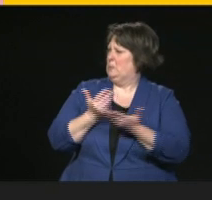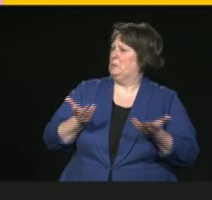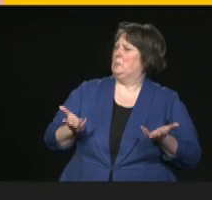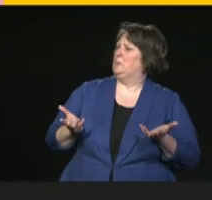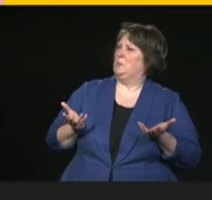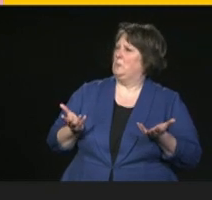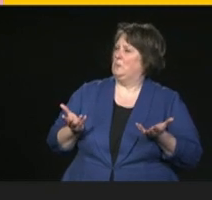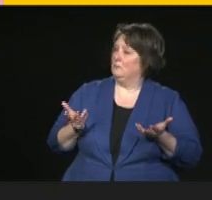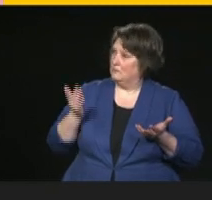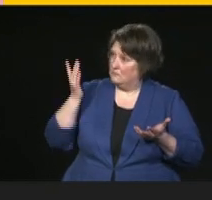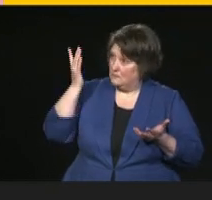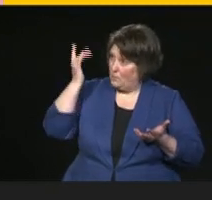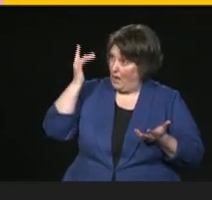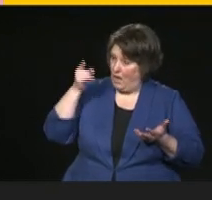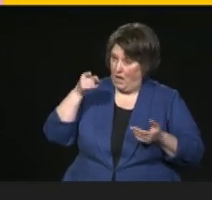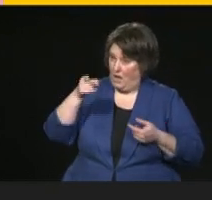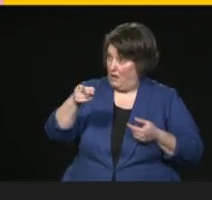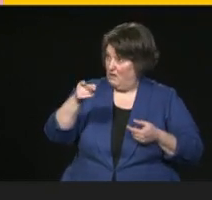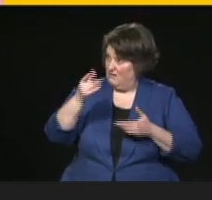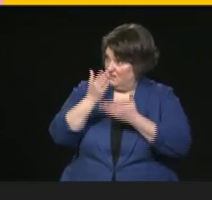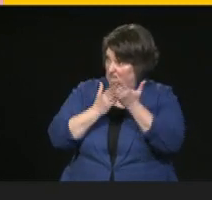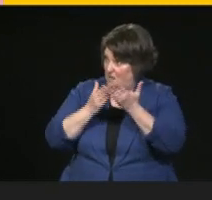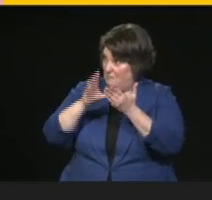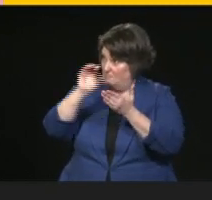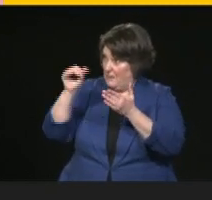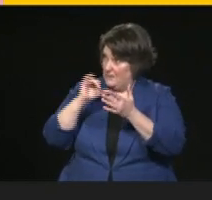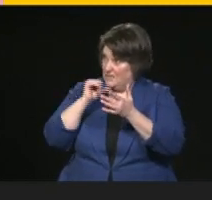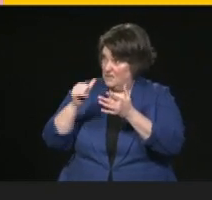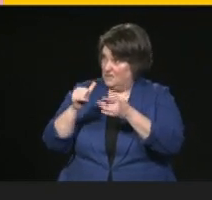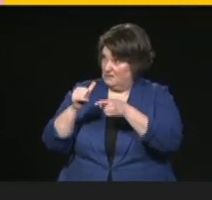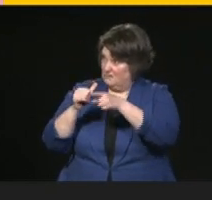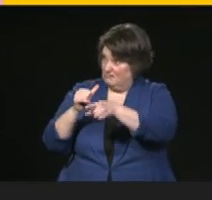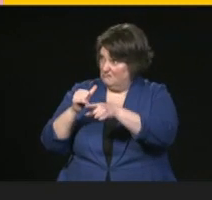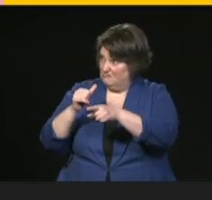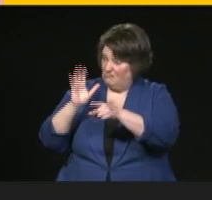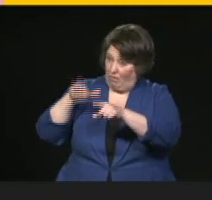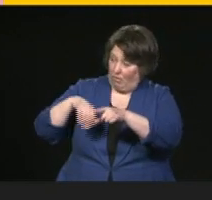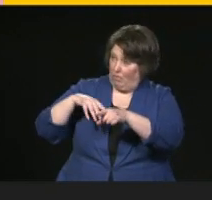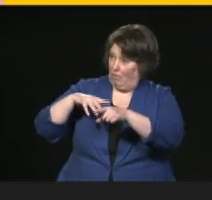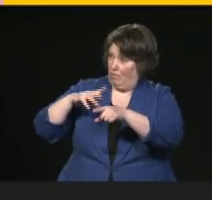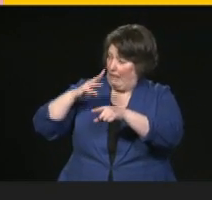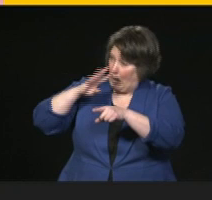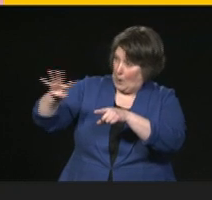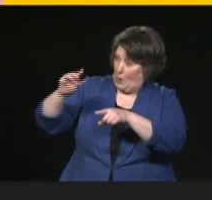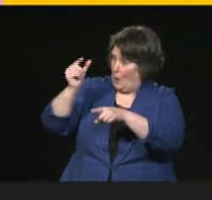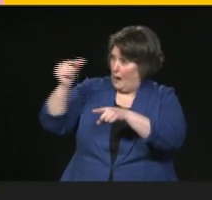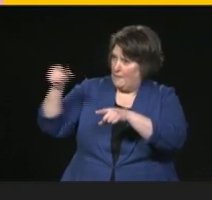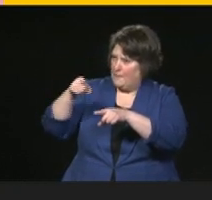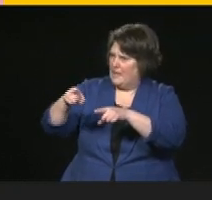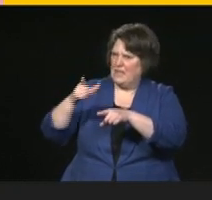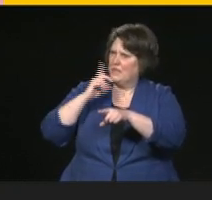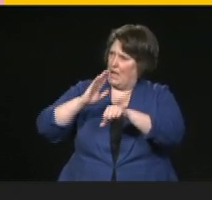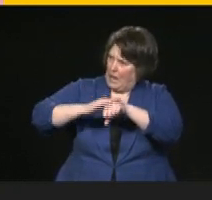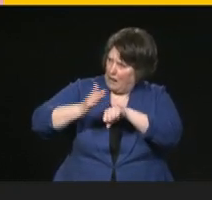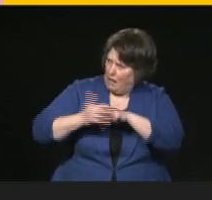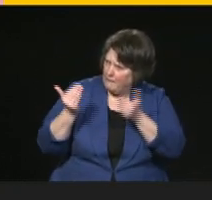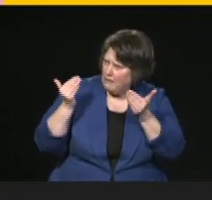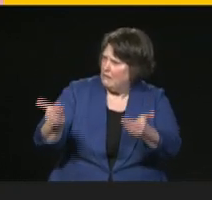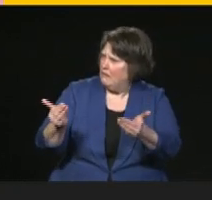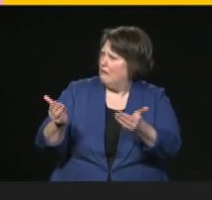to do what you asked them to do 2 days ago to keep their employees on the payroll? How come?